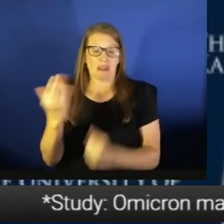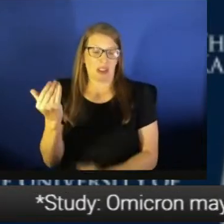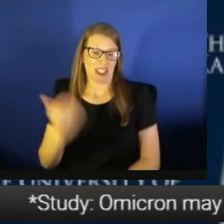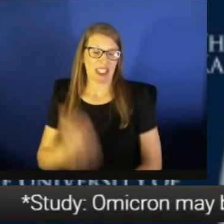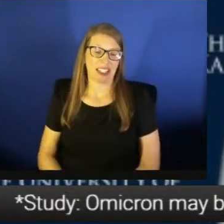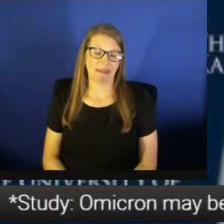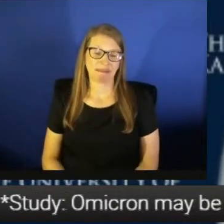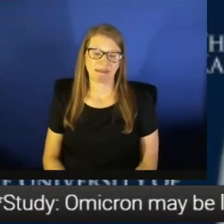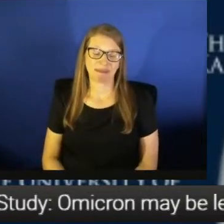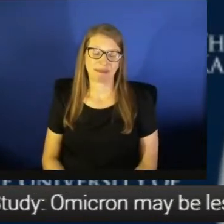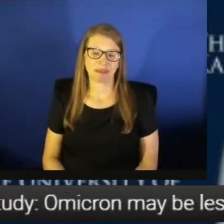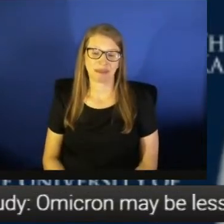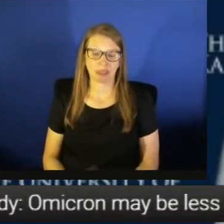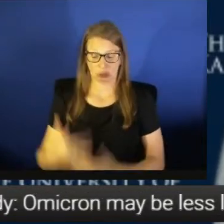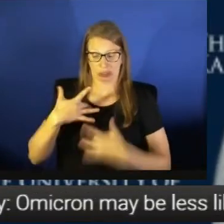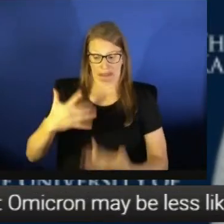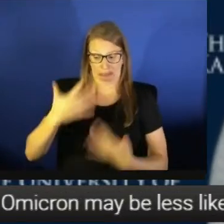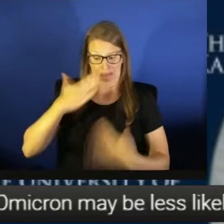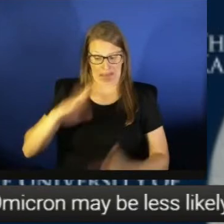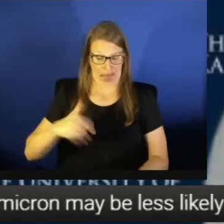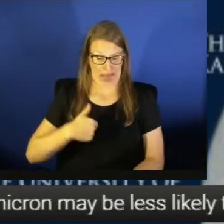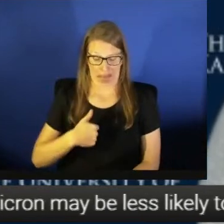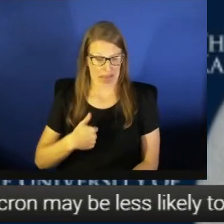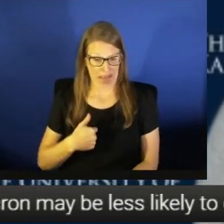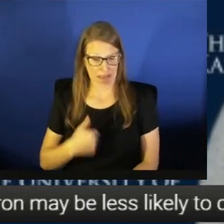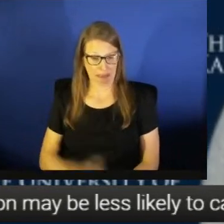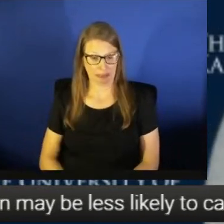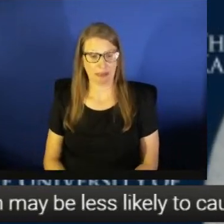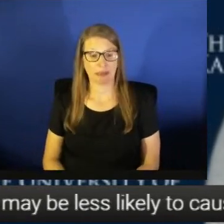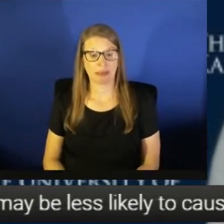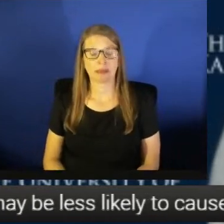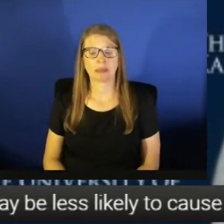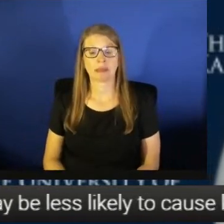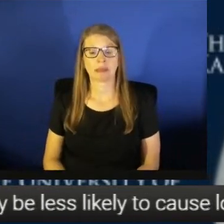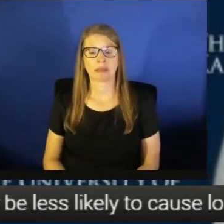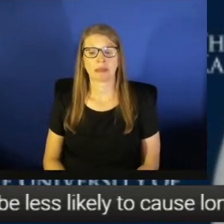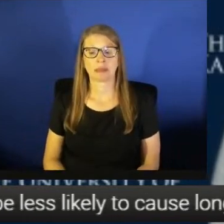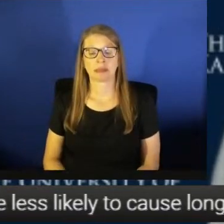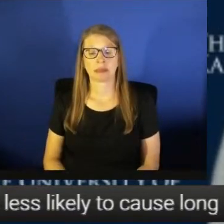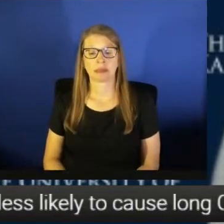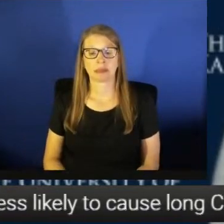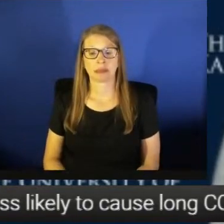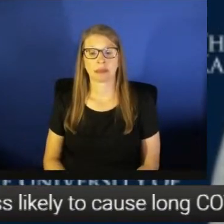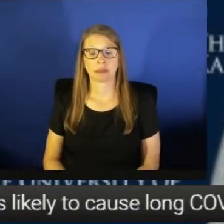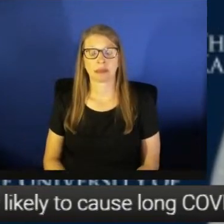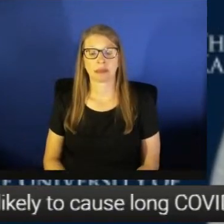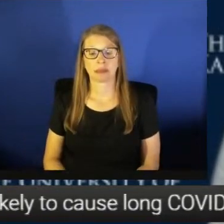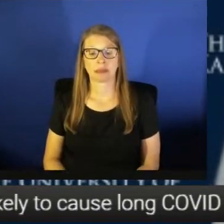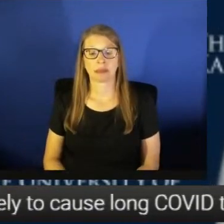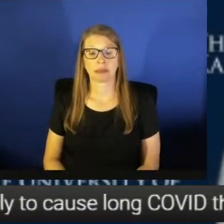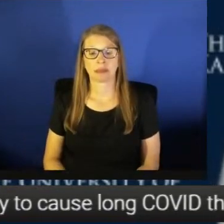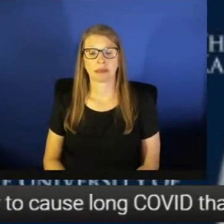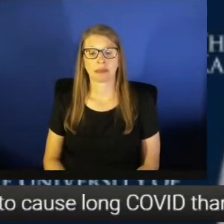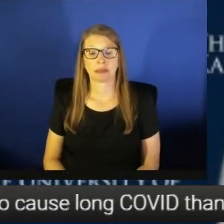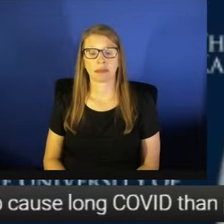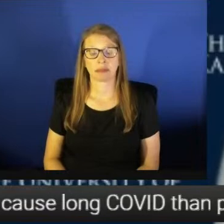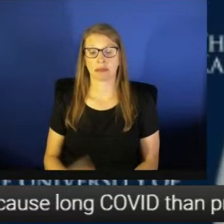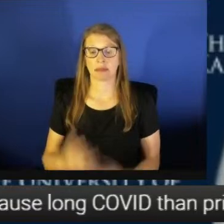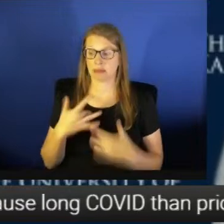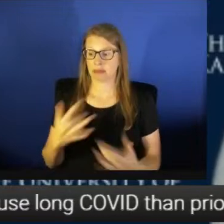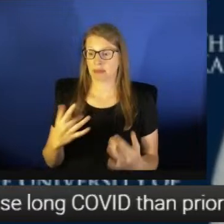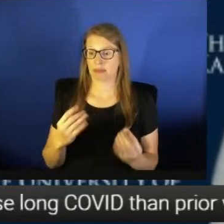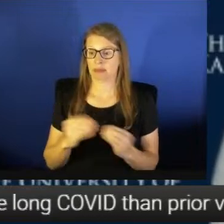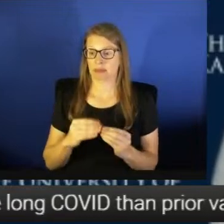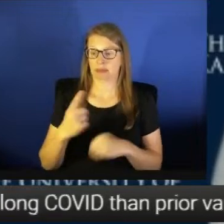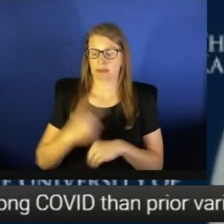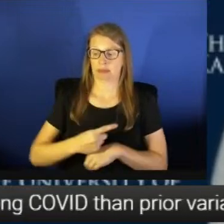don't know what our trend has been. I thought that when we last looked at that, there was a trend towards more of a 1 to 2